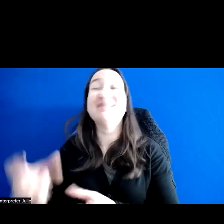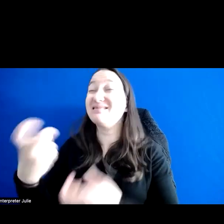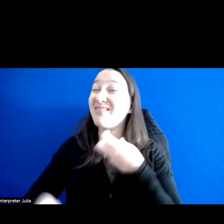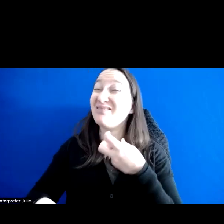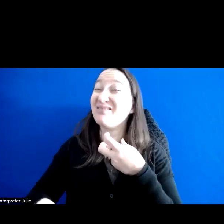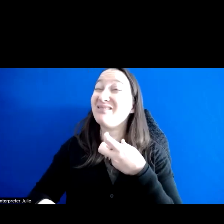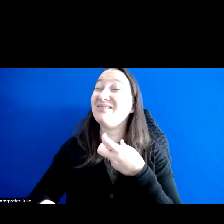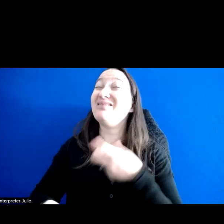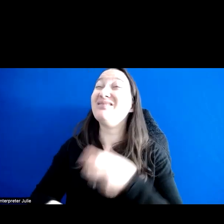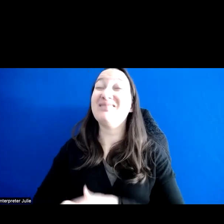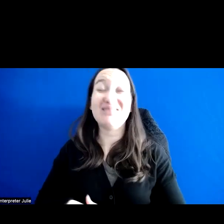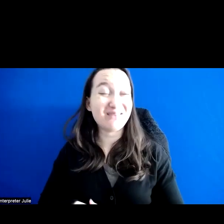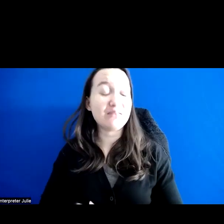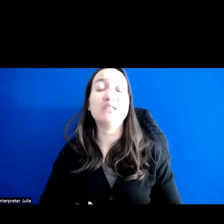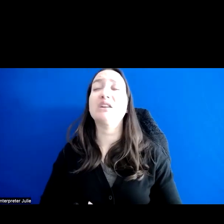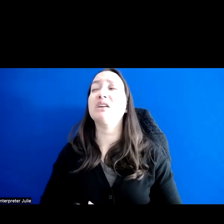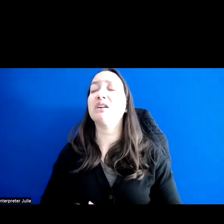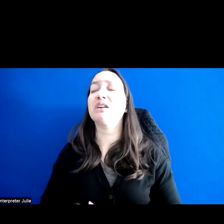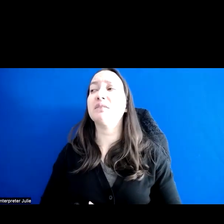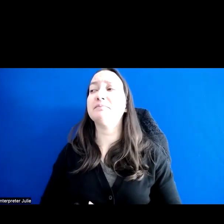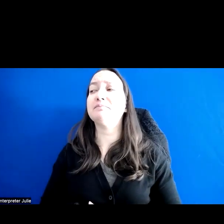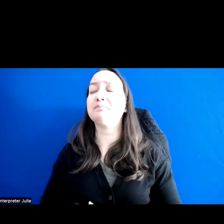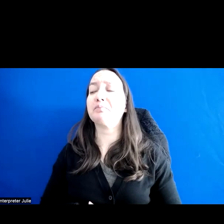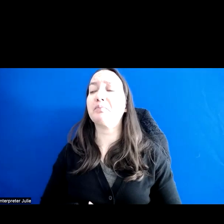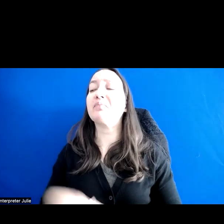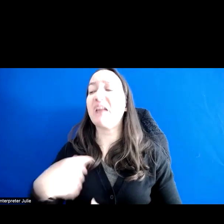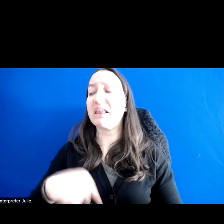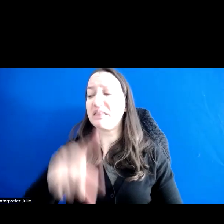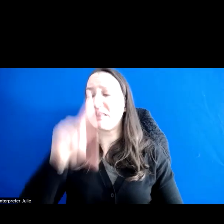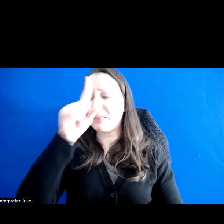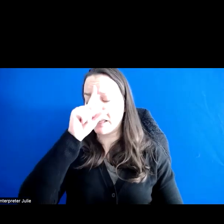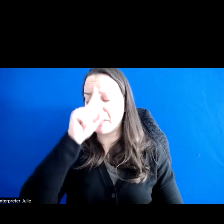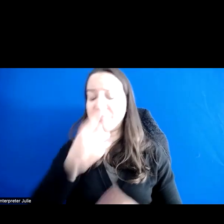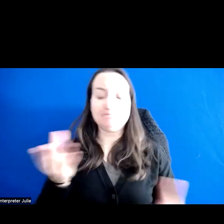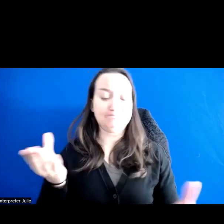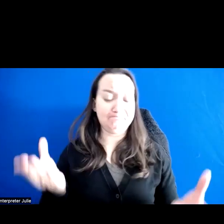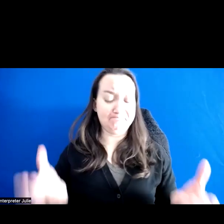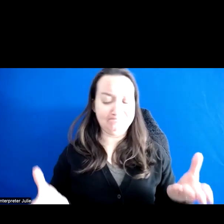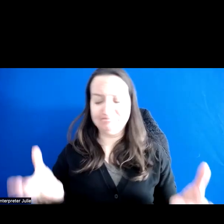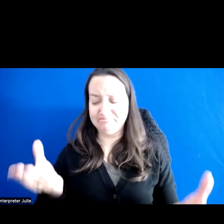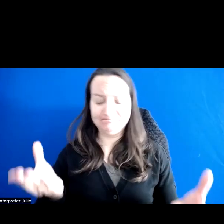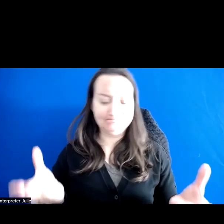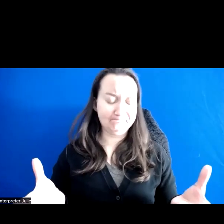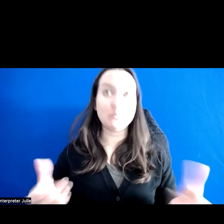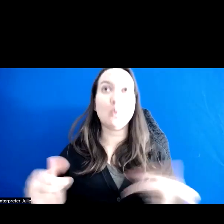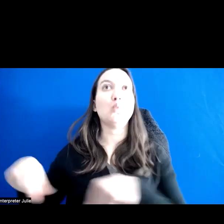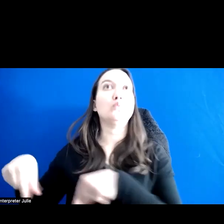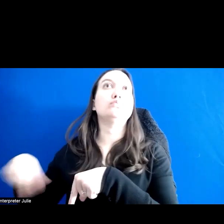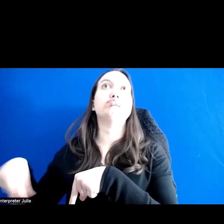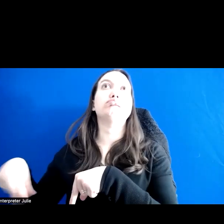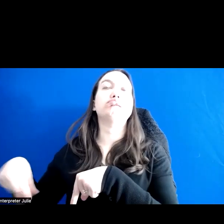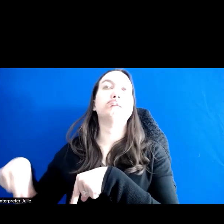difficult. I think she had, on the one hand, enormous